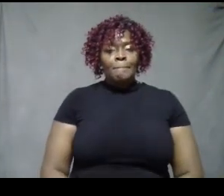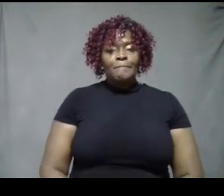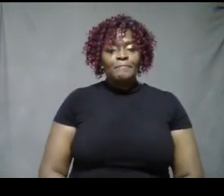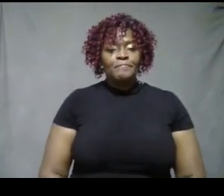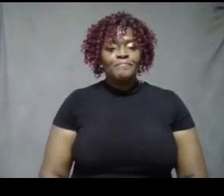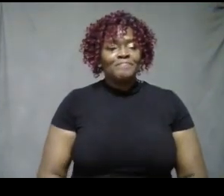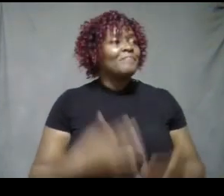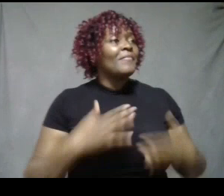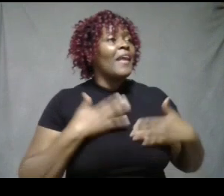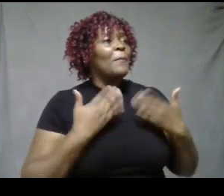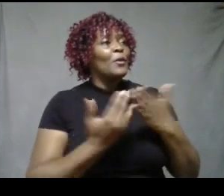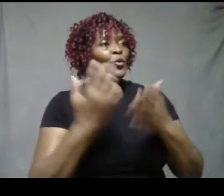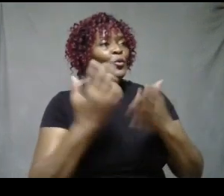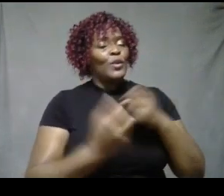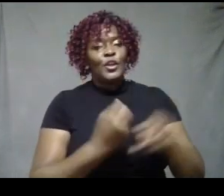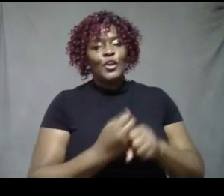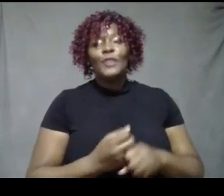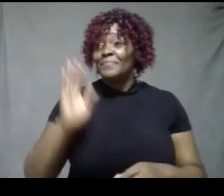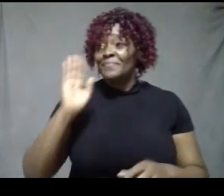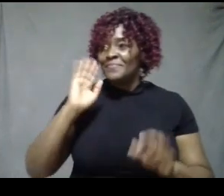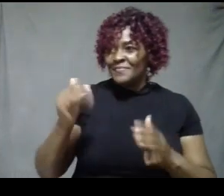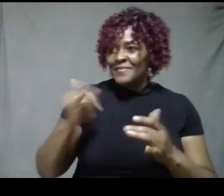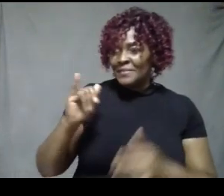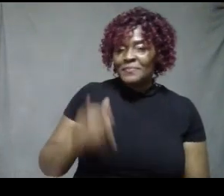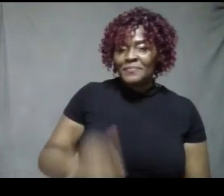Happy New Year, Mr. Kara George. Happy New Year.